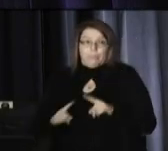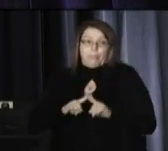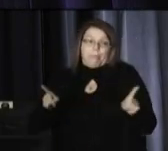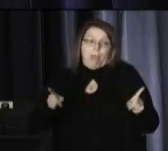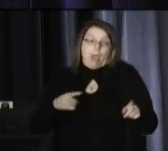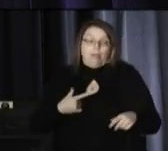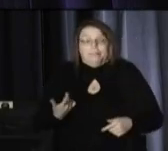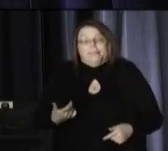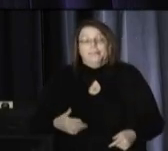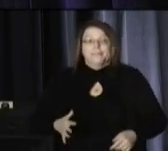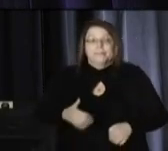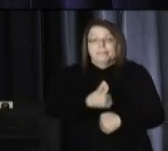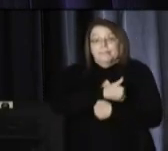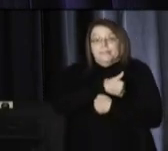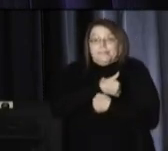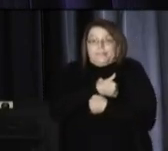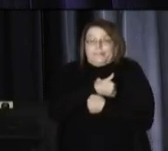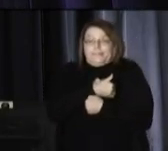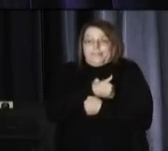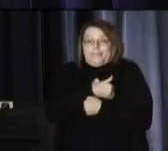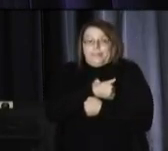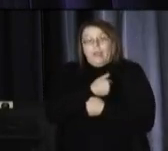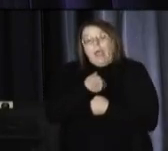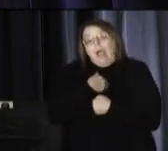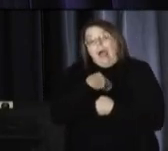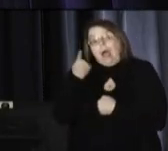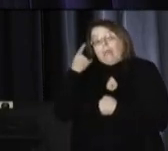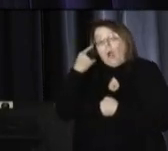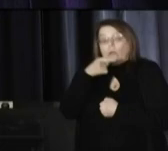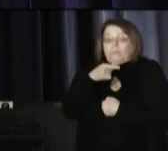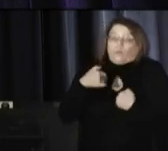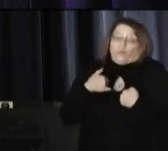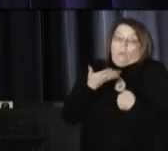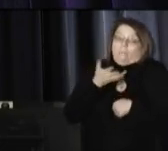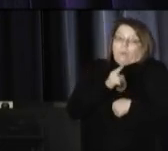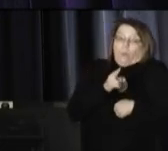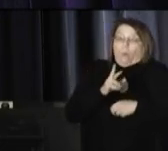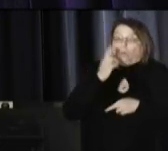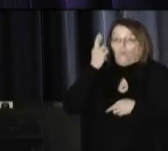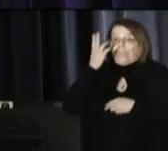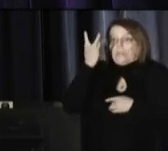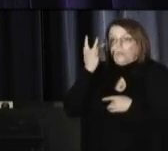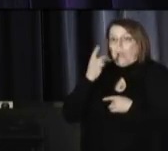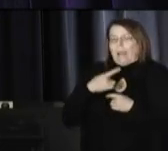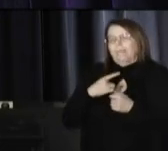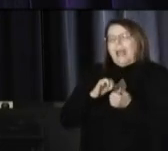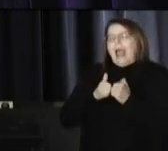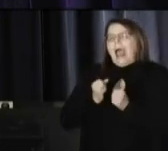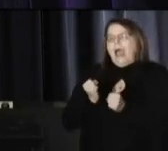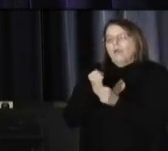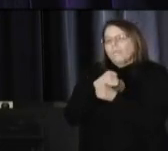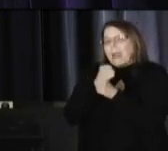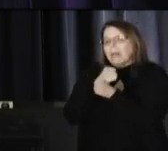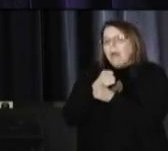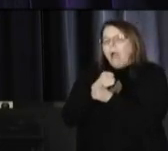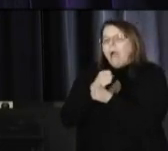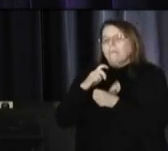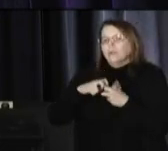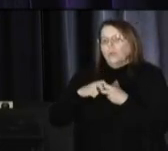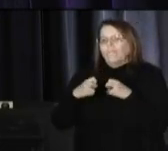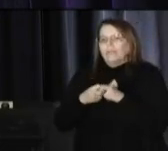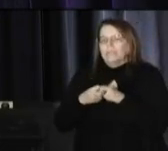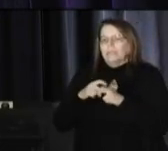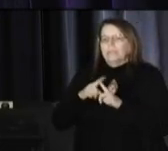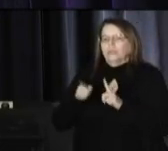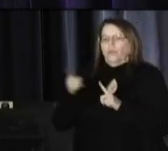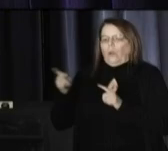and pulls you closer. "I figured you had your reasons." How do you make love to a physicist when he unbuttons your